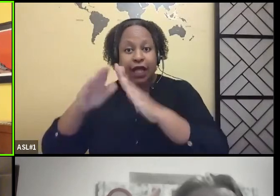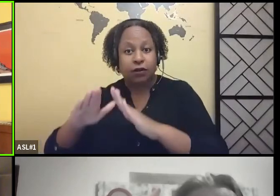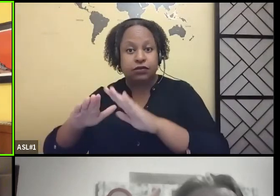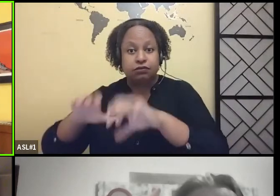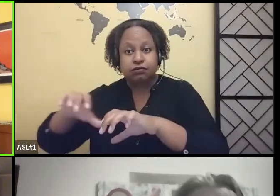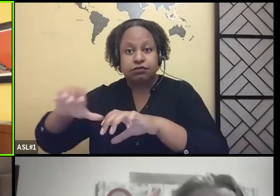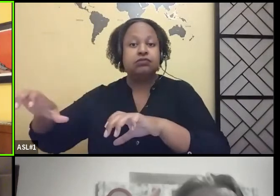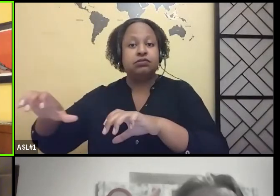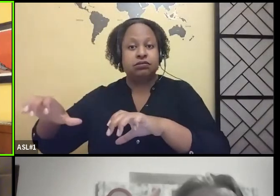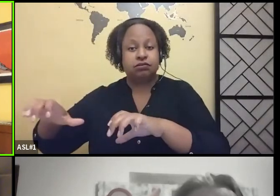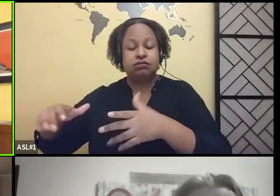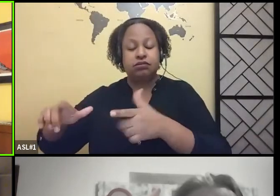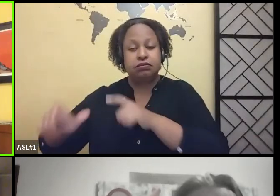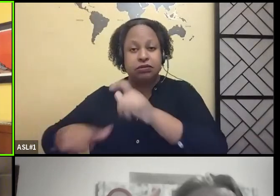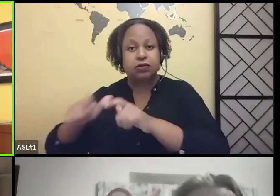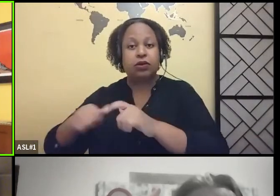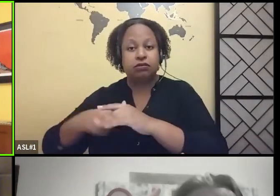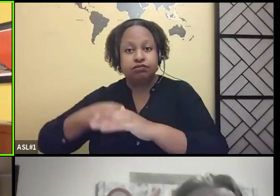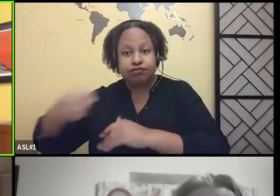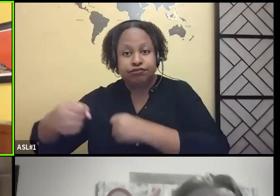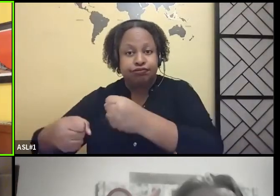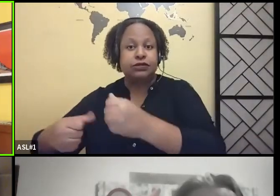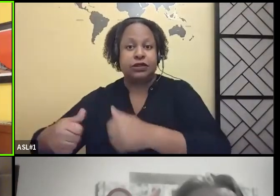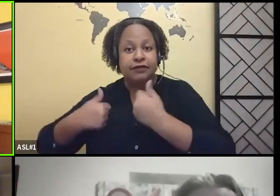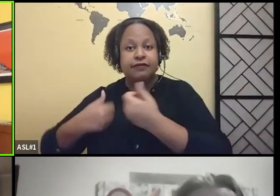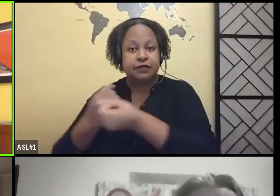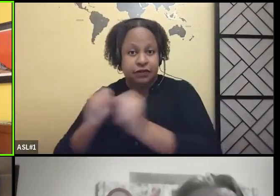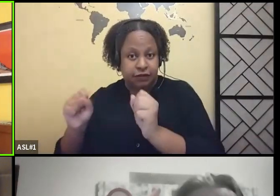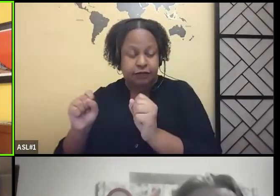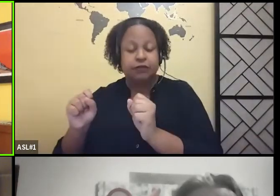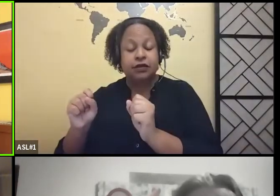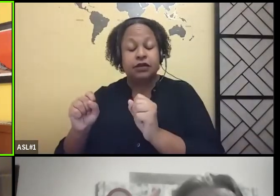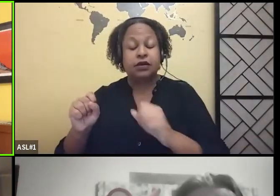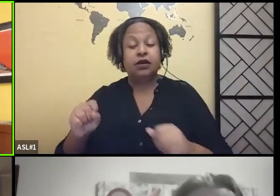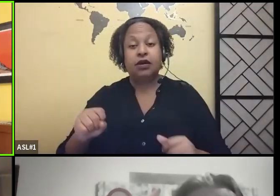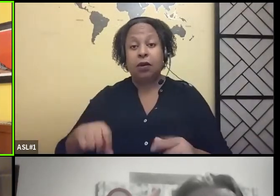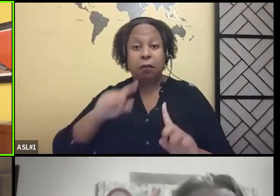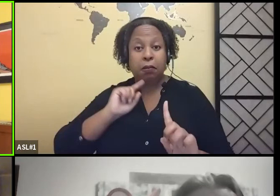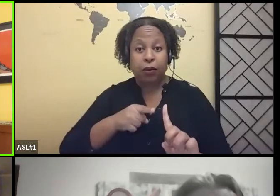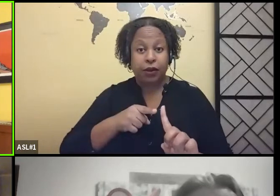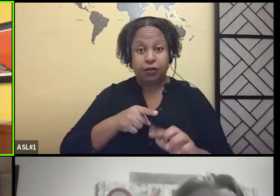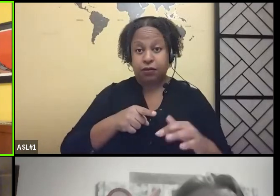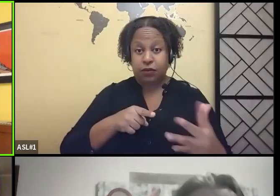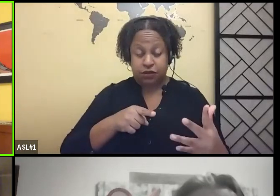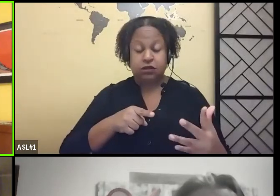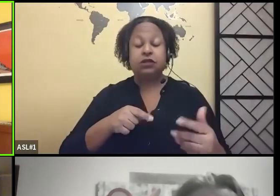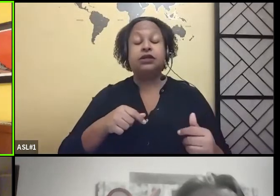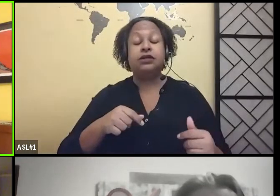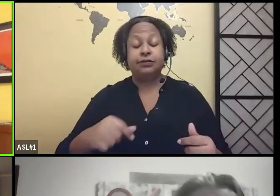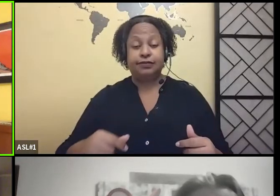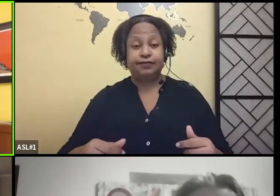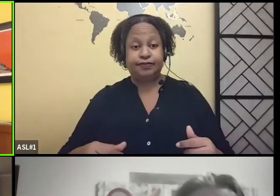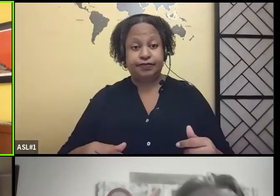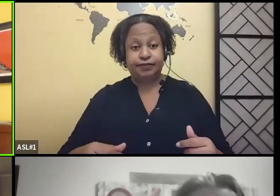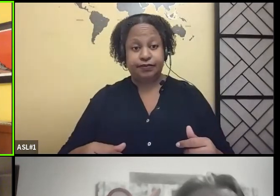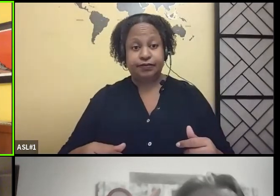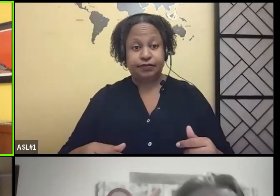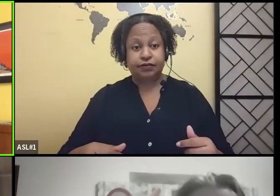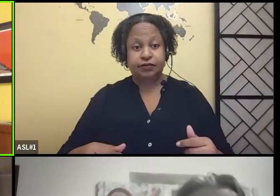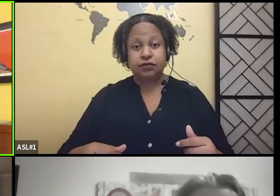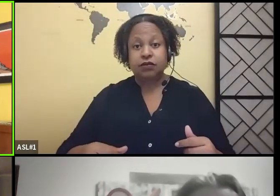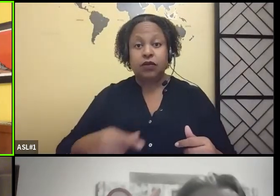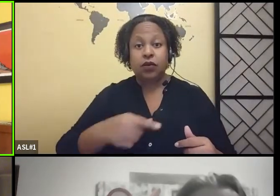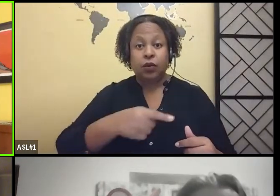That is to say, to put a barrier between the things we need